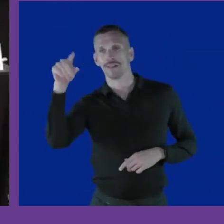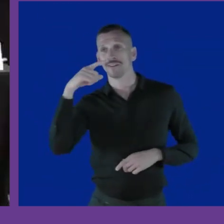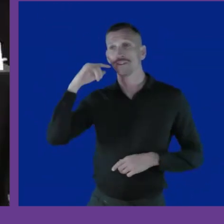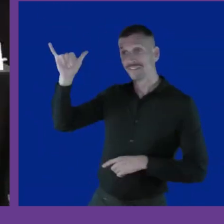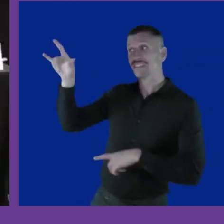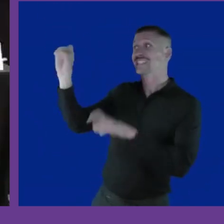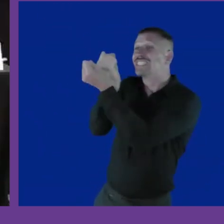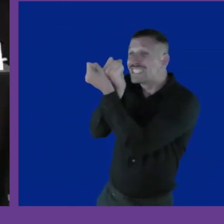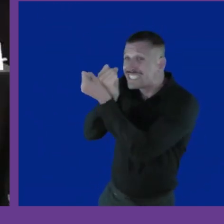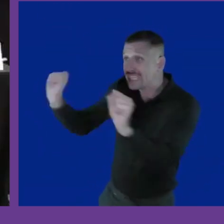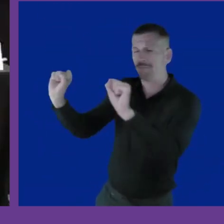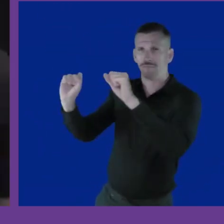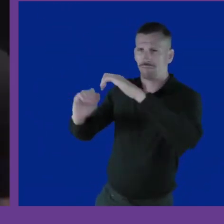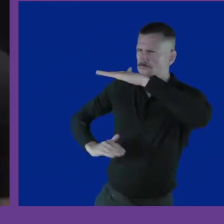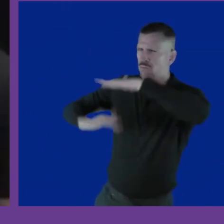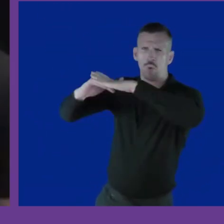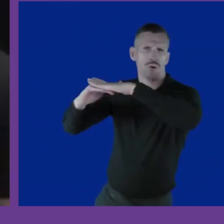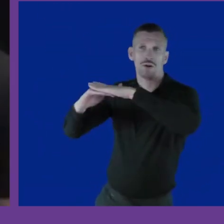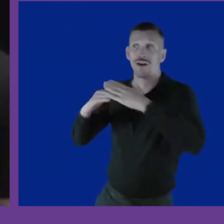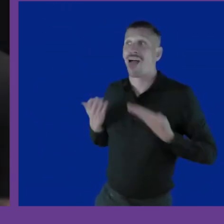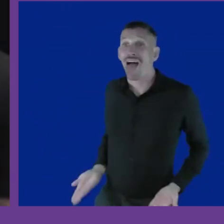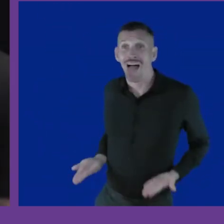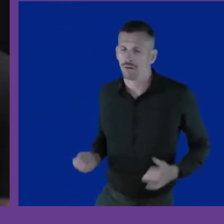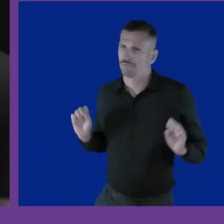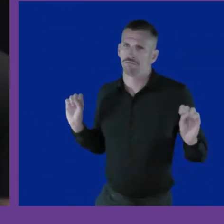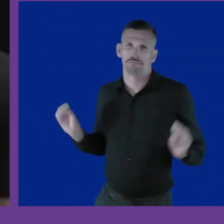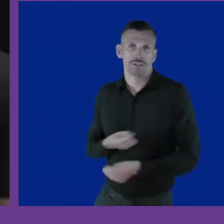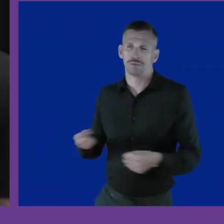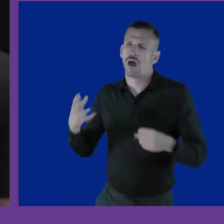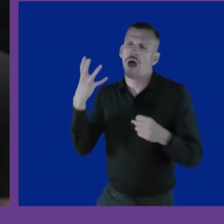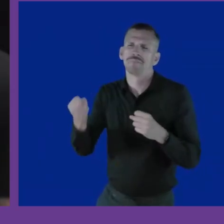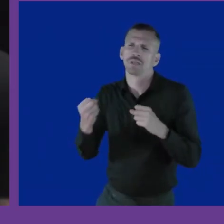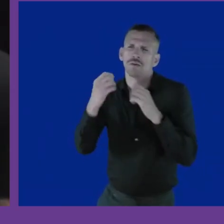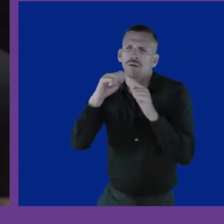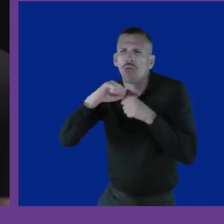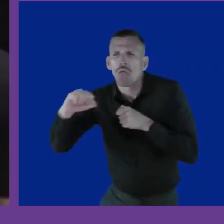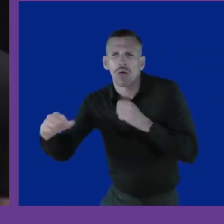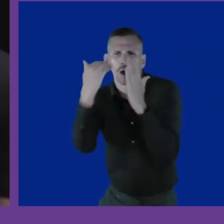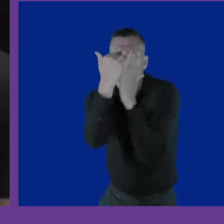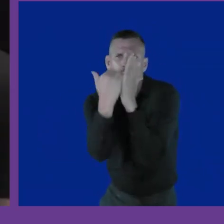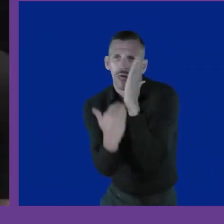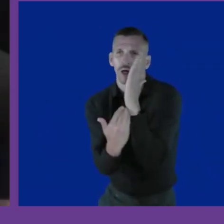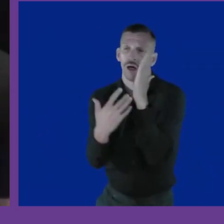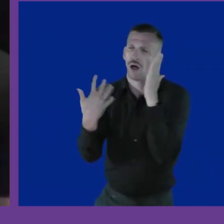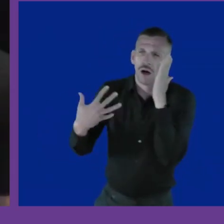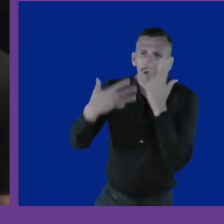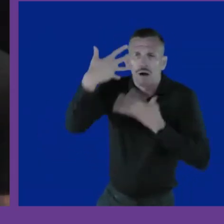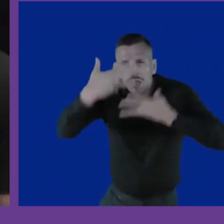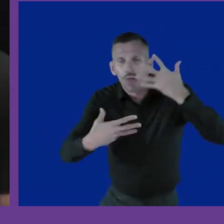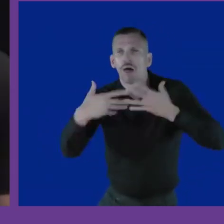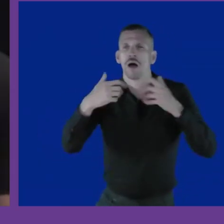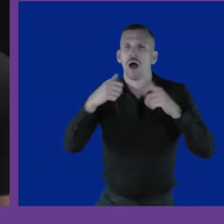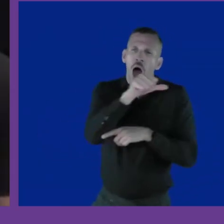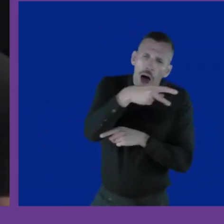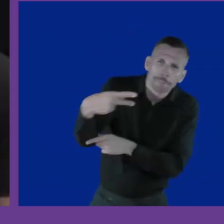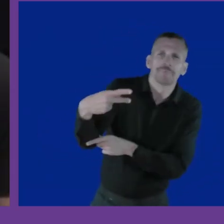security today, I can go into all the details for point-to-point encryption and what is necessary, and even the application doesn't have the full PAN